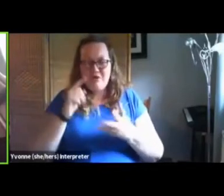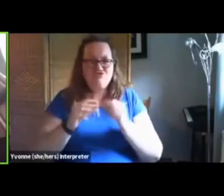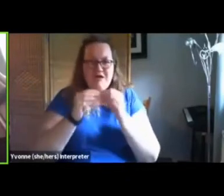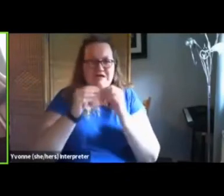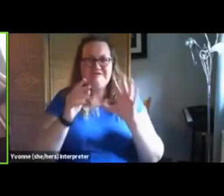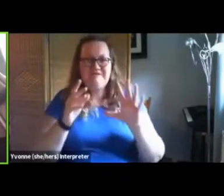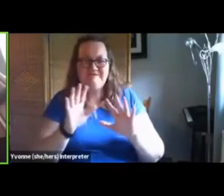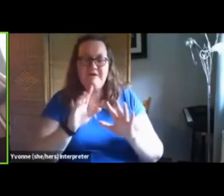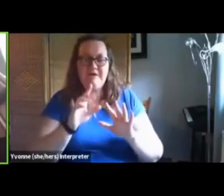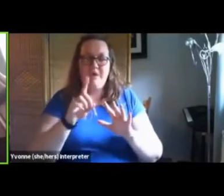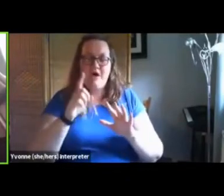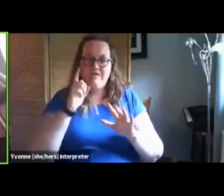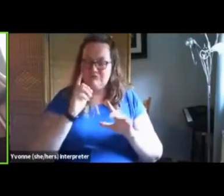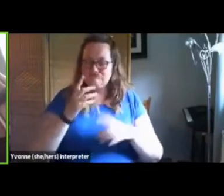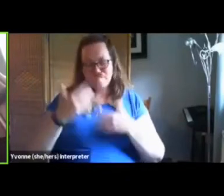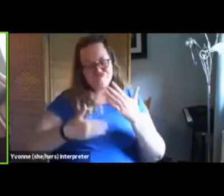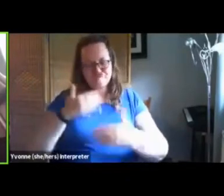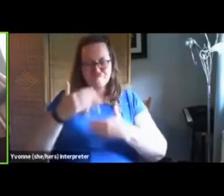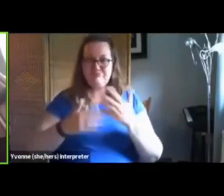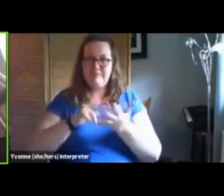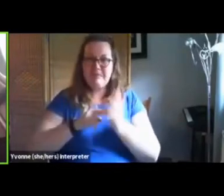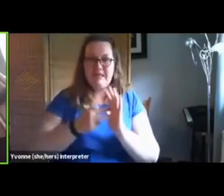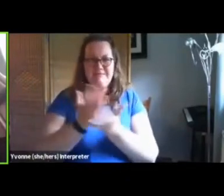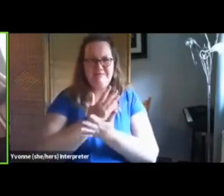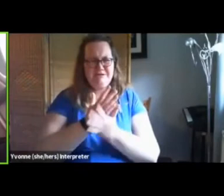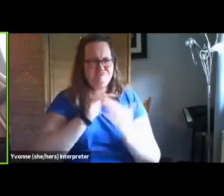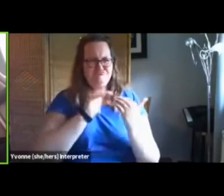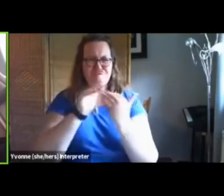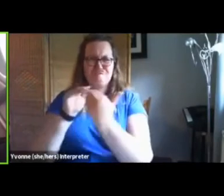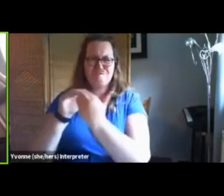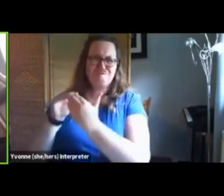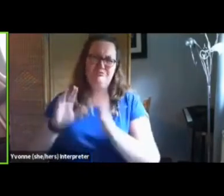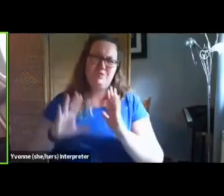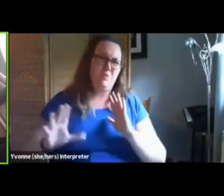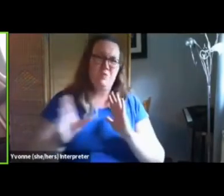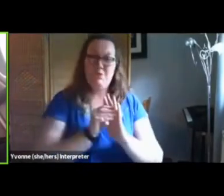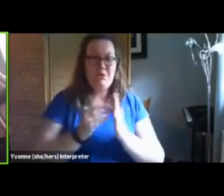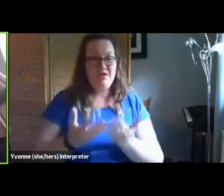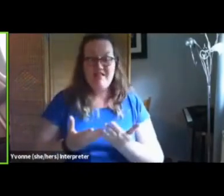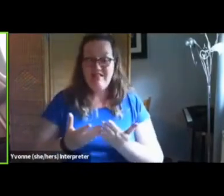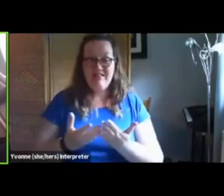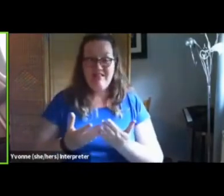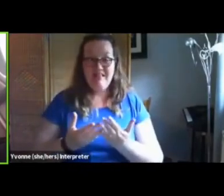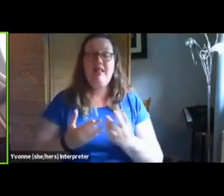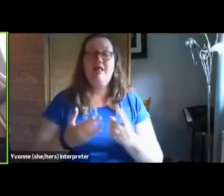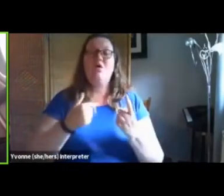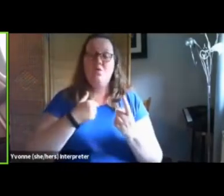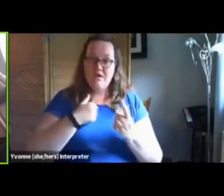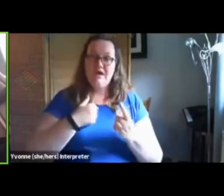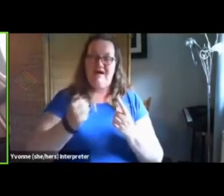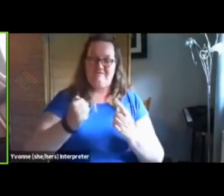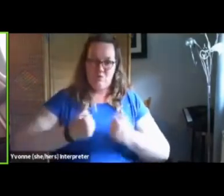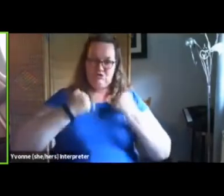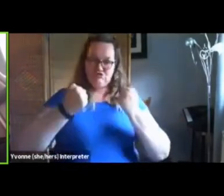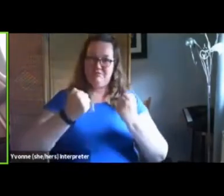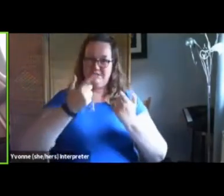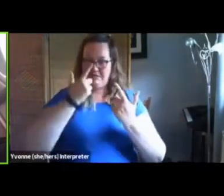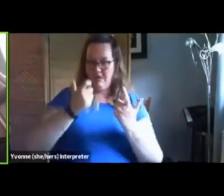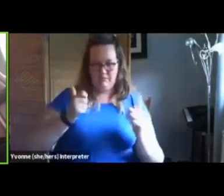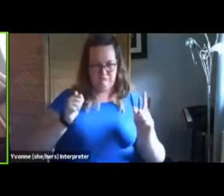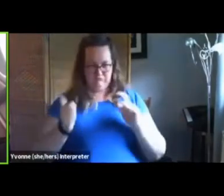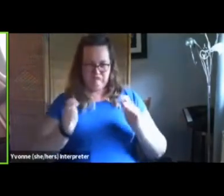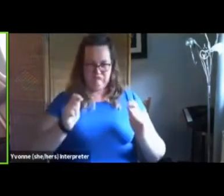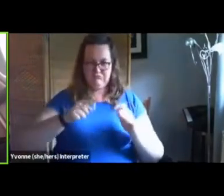it? At the moment, we as a community of creators have ownership of the evolution of these spaces, and that's not something I want to